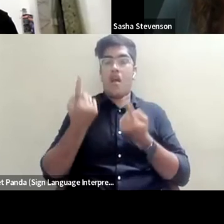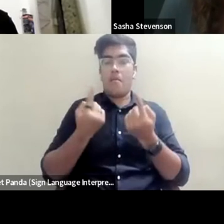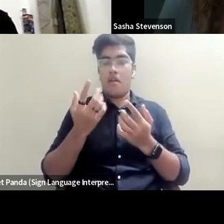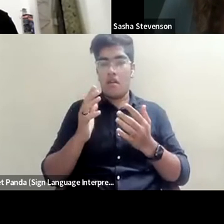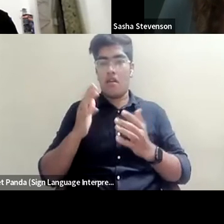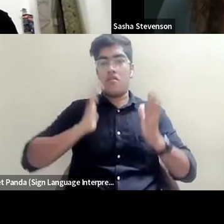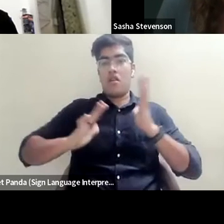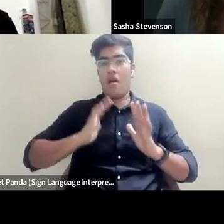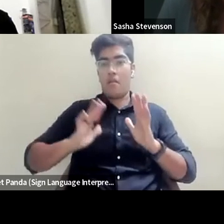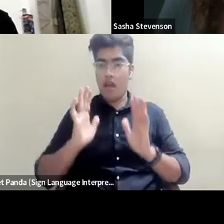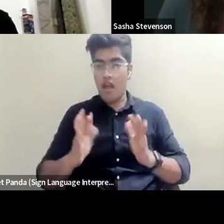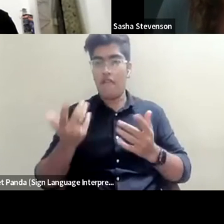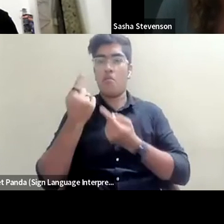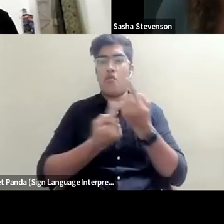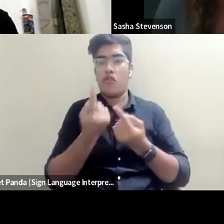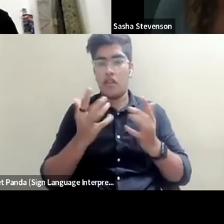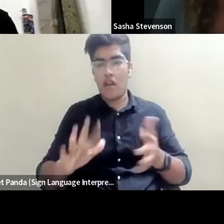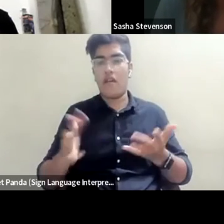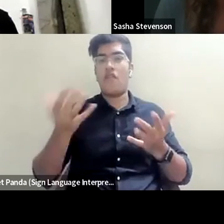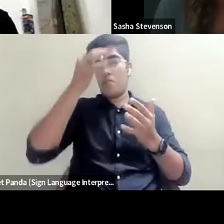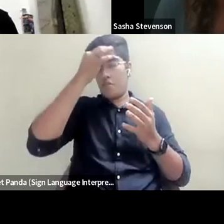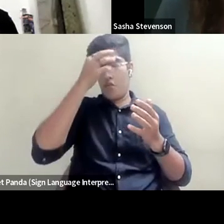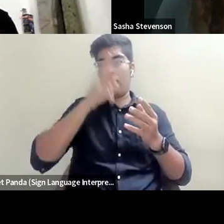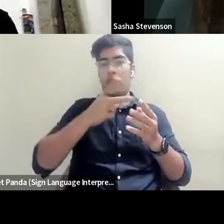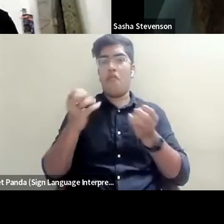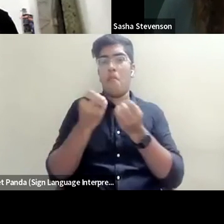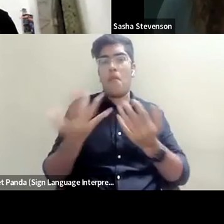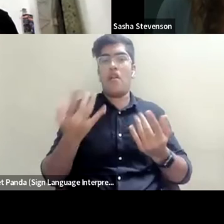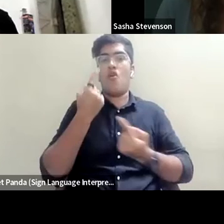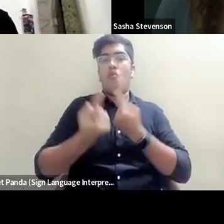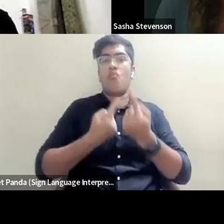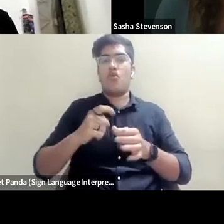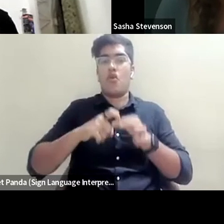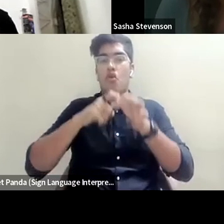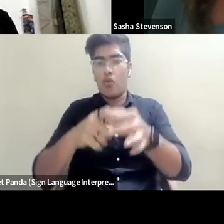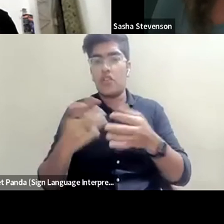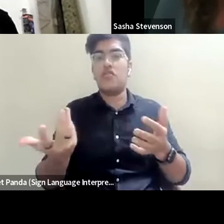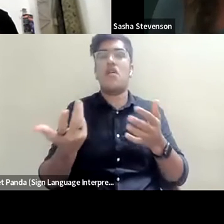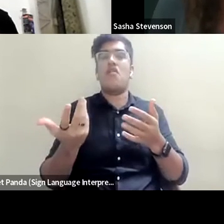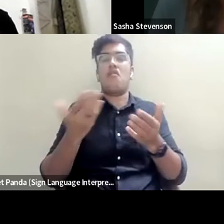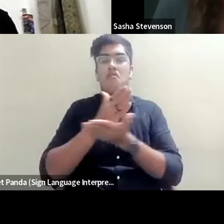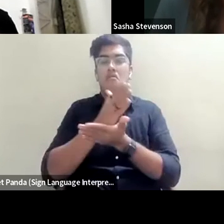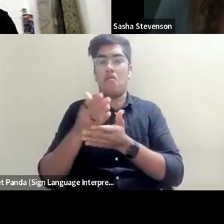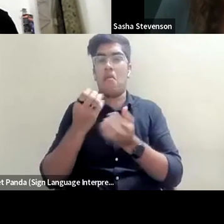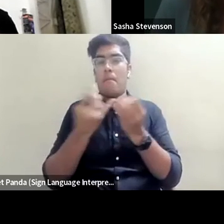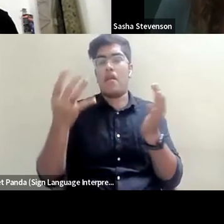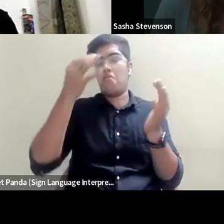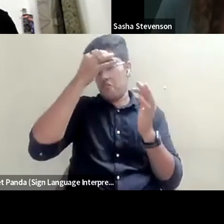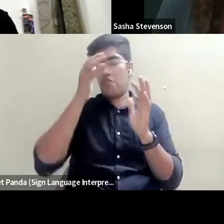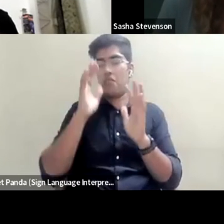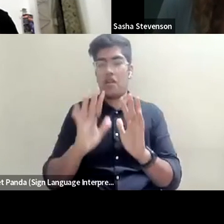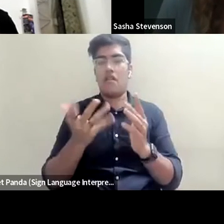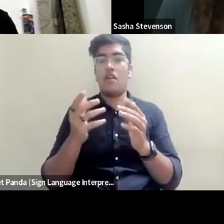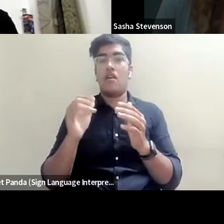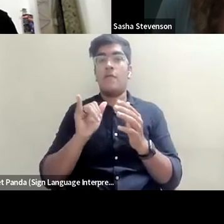you can imagine. There are obviously some very political questions that get asked, but it's not, as in the US,